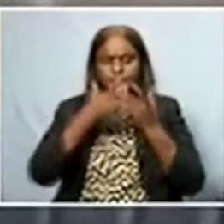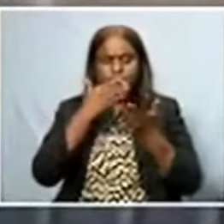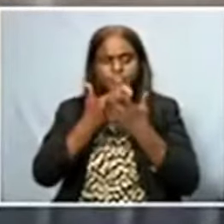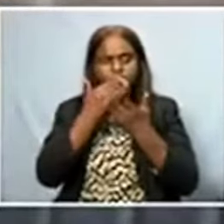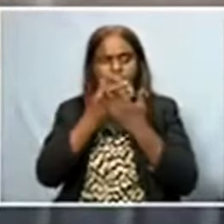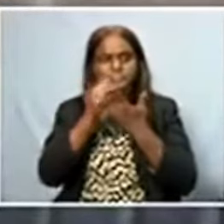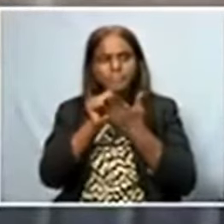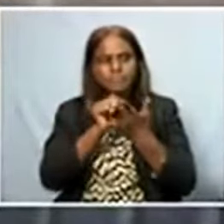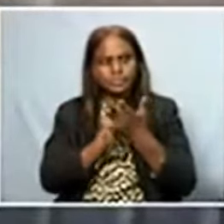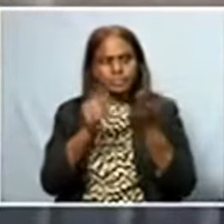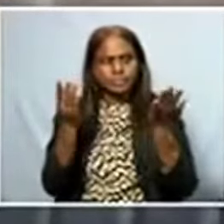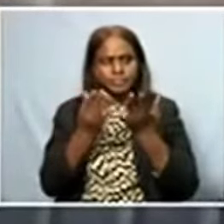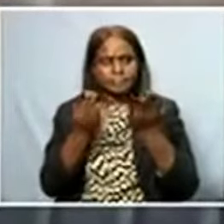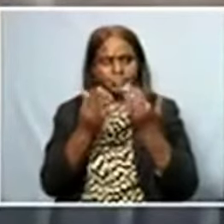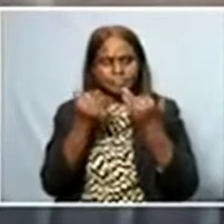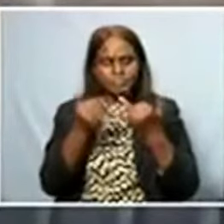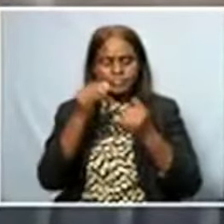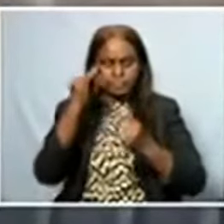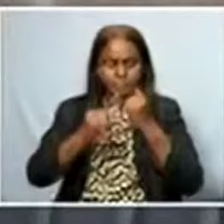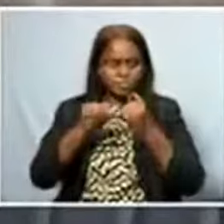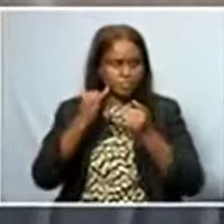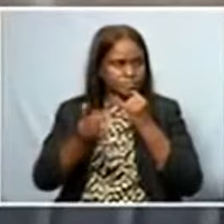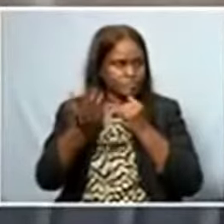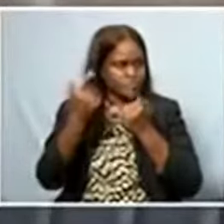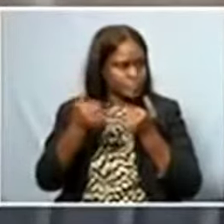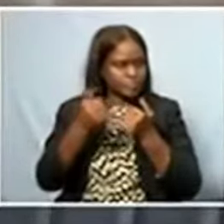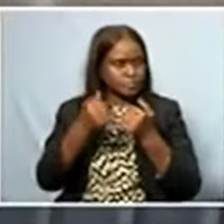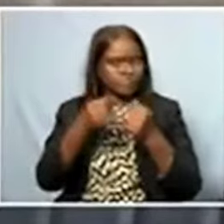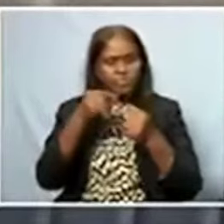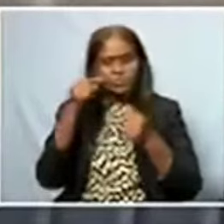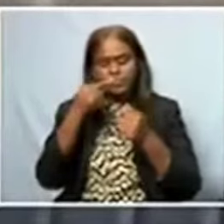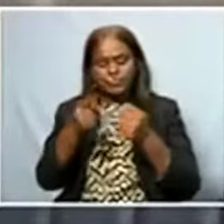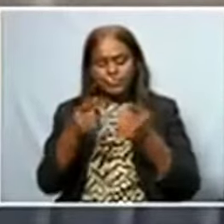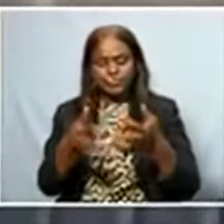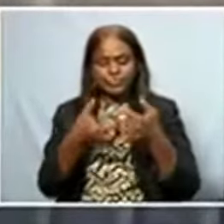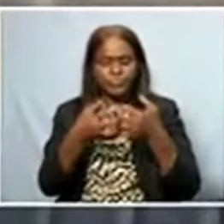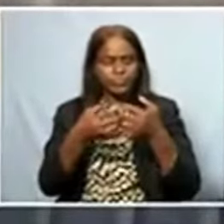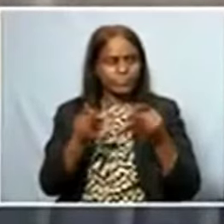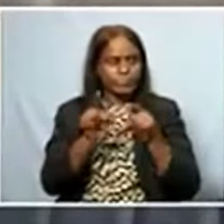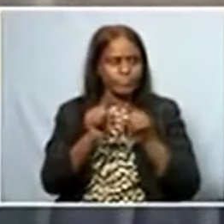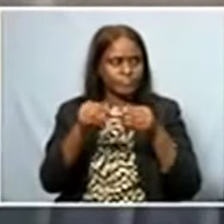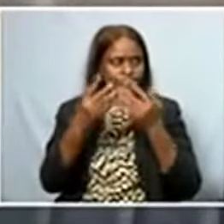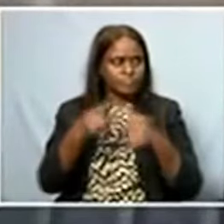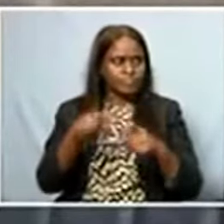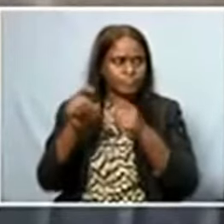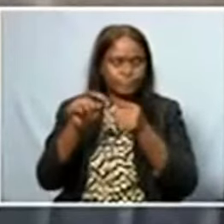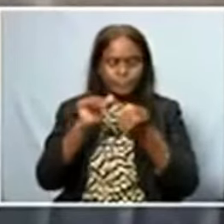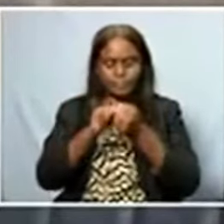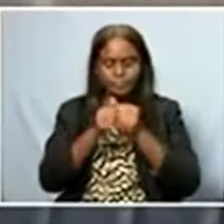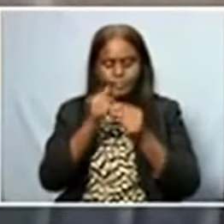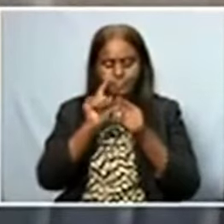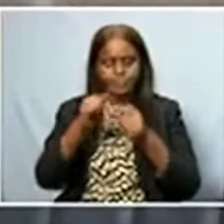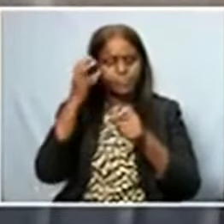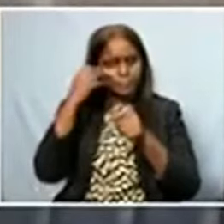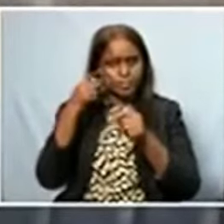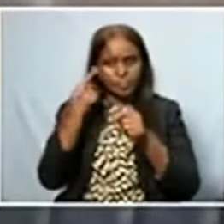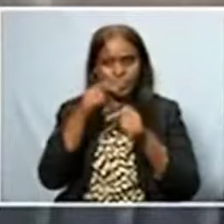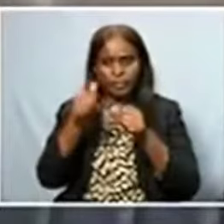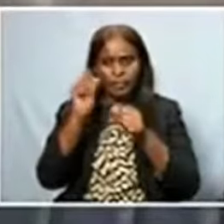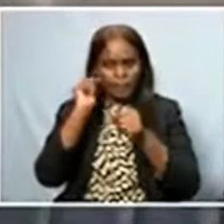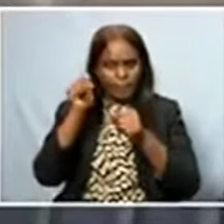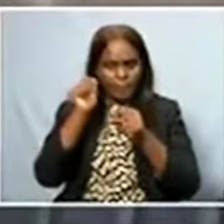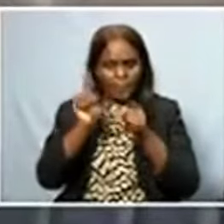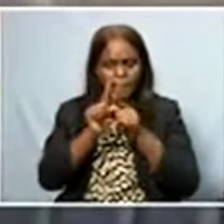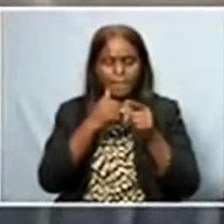tested. It ended up, giving fault. These machines were giving challenges to the officers who were assigned, and